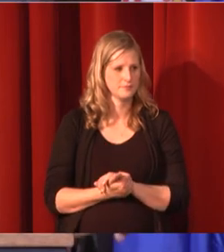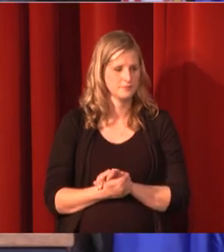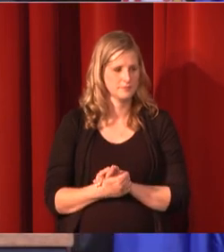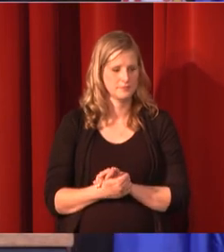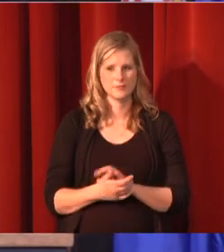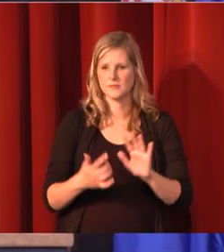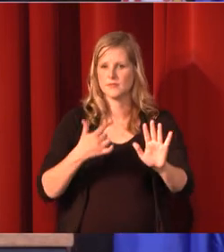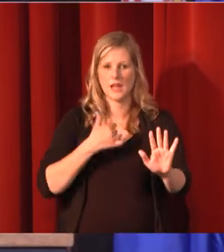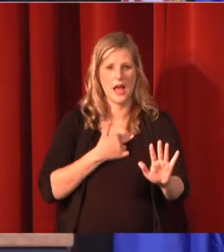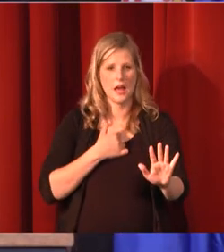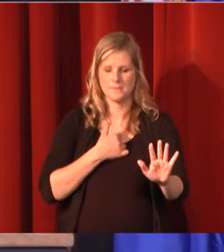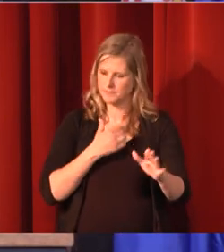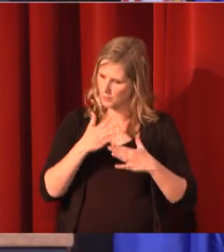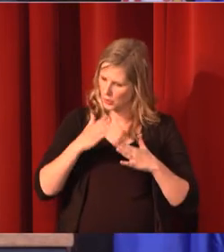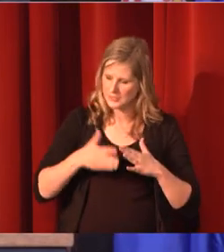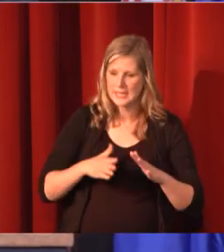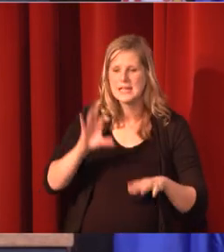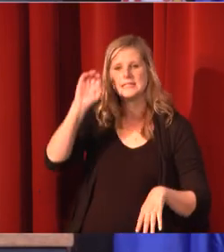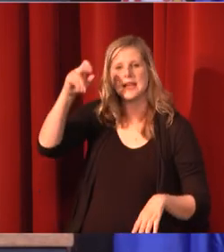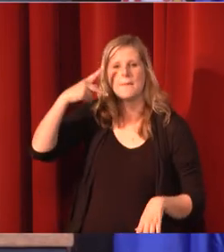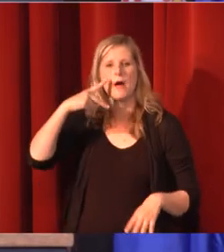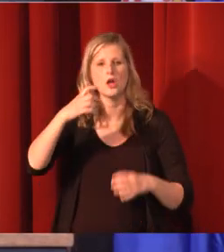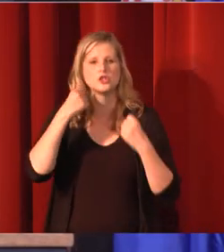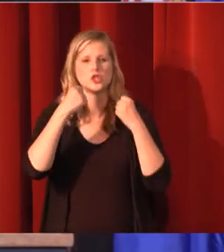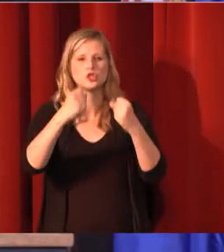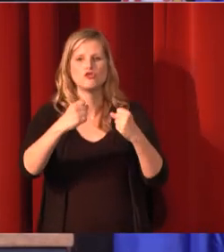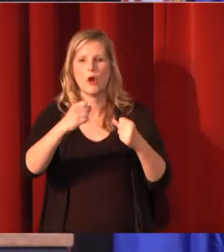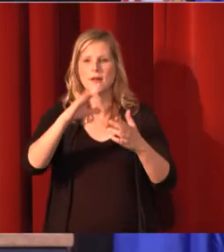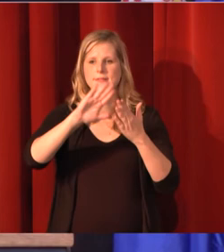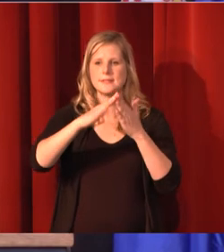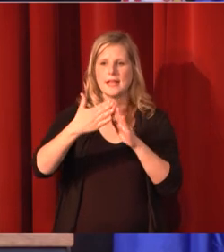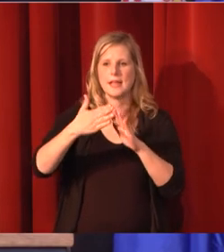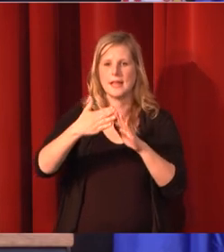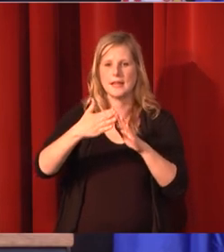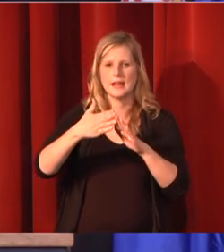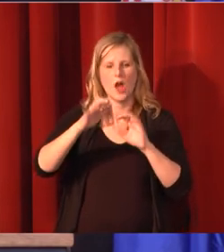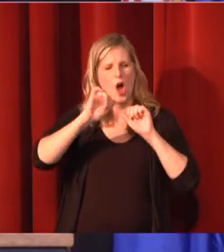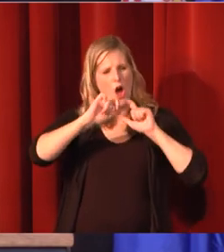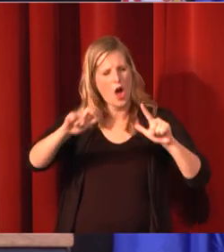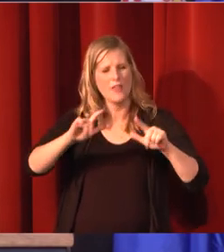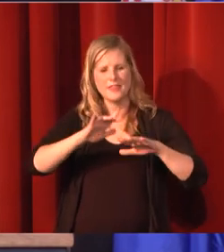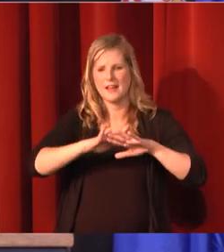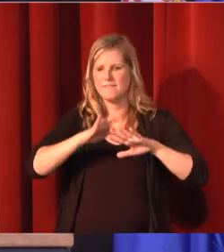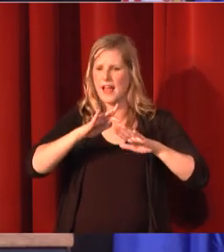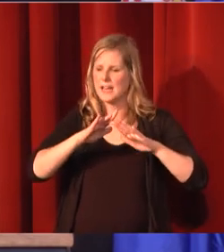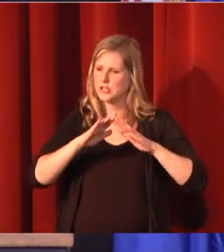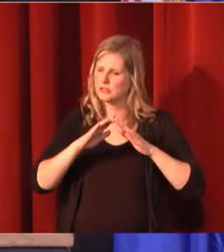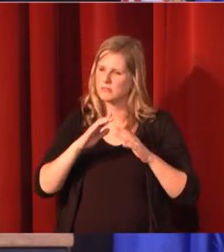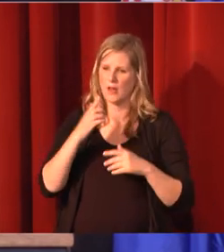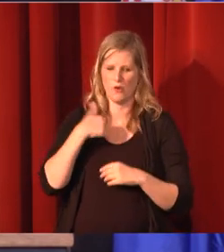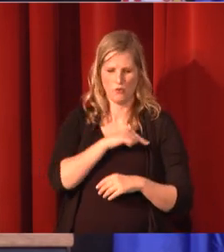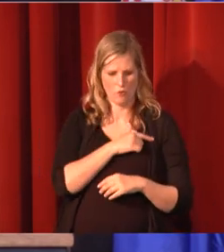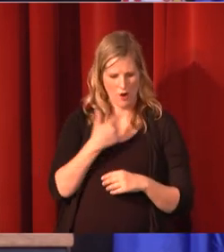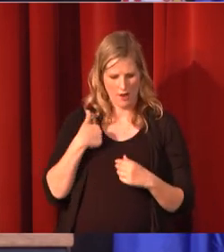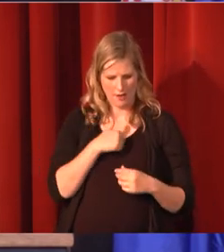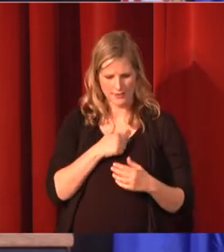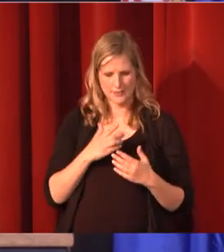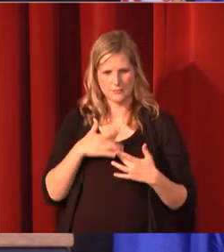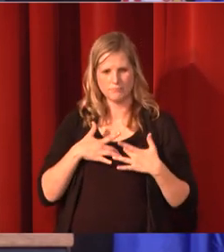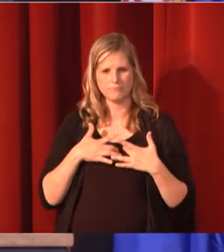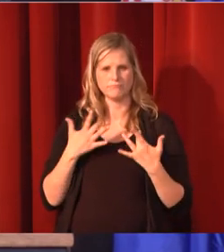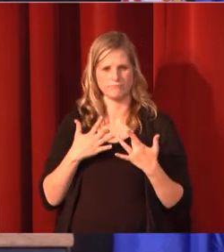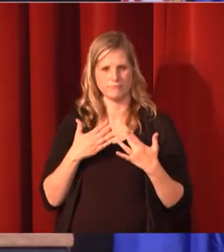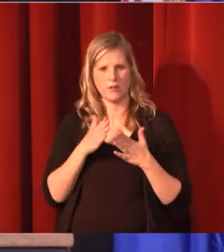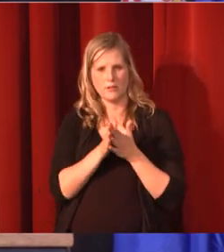I'm closing Saint Paul is a strong City with every competitive advantage to emerge and thrive in the future st. Paul is a